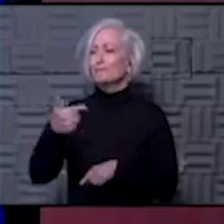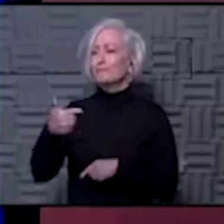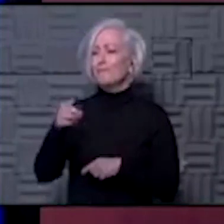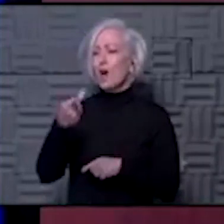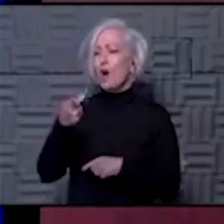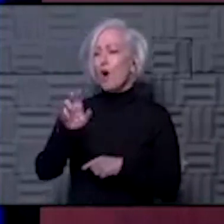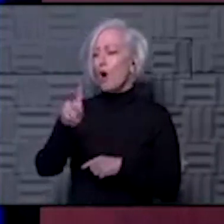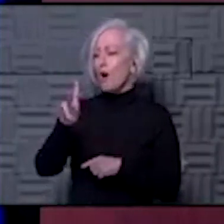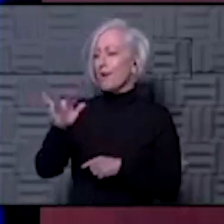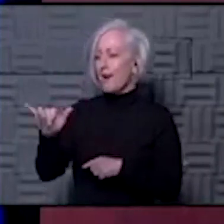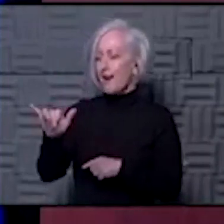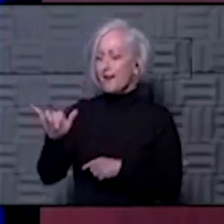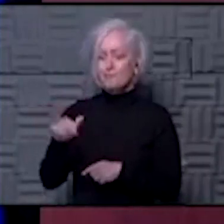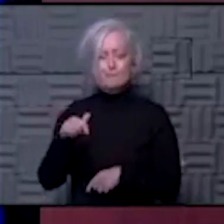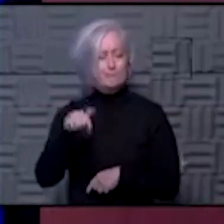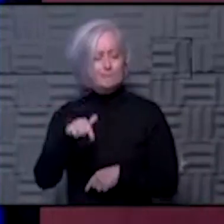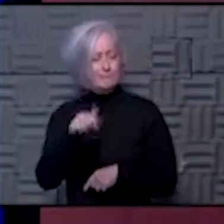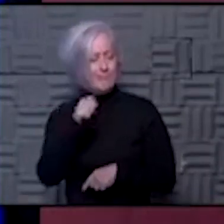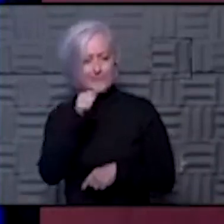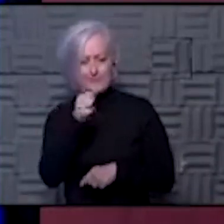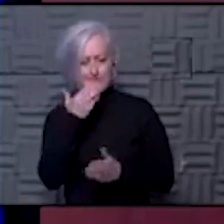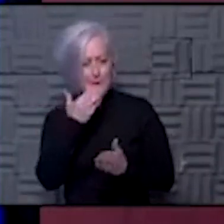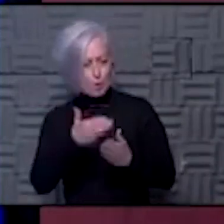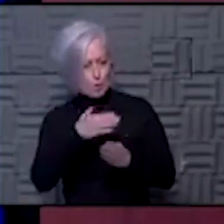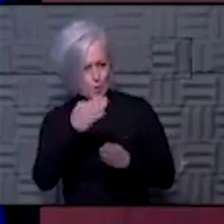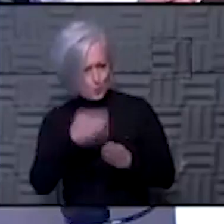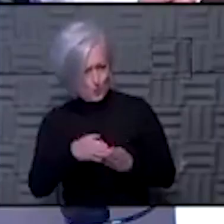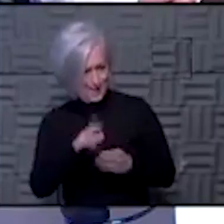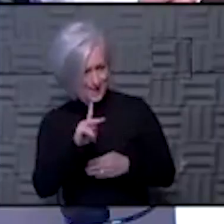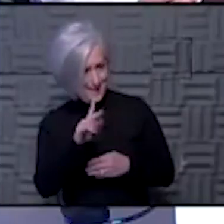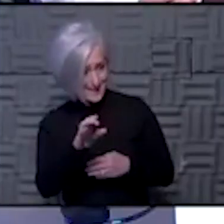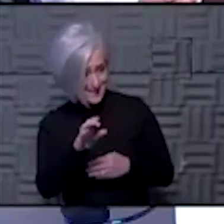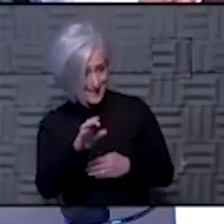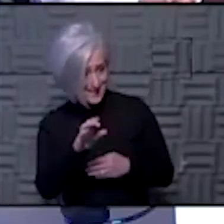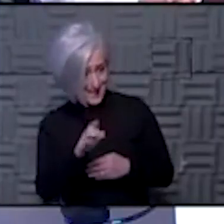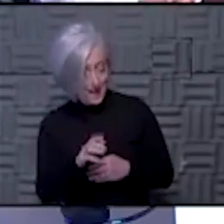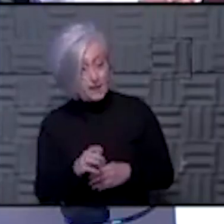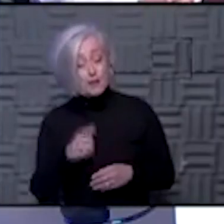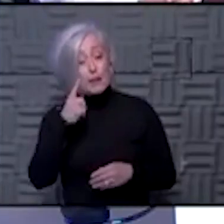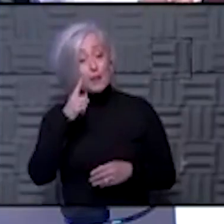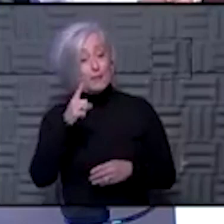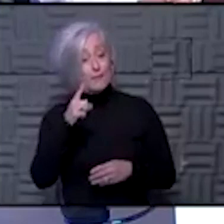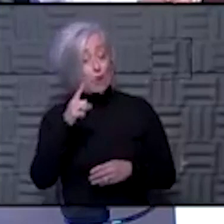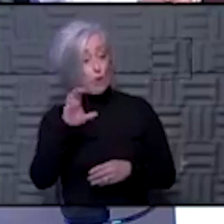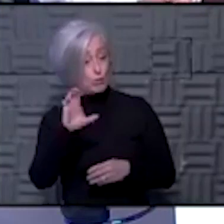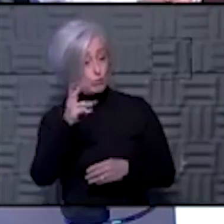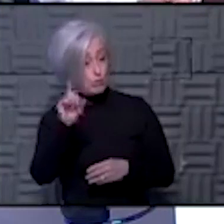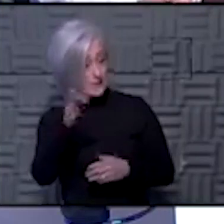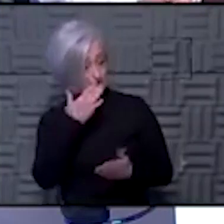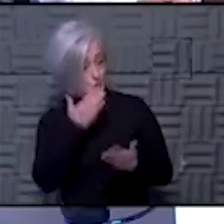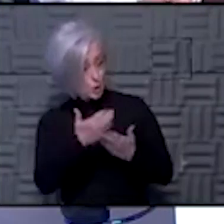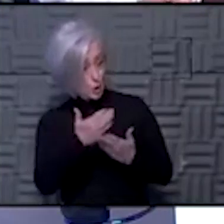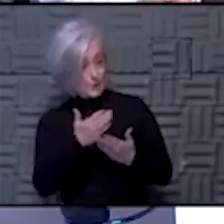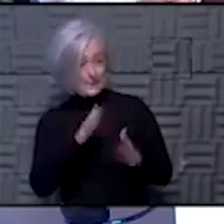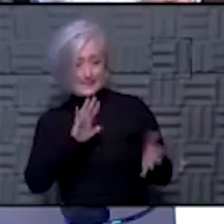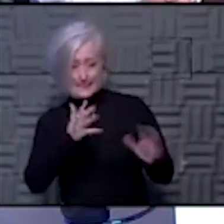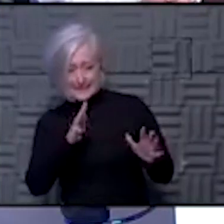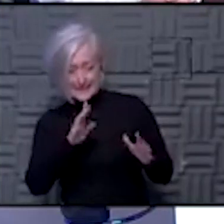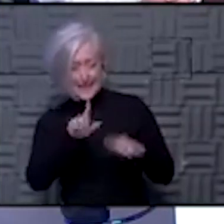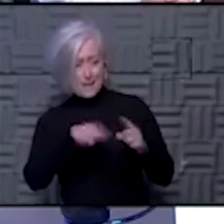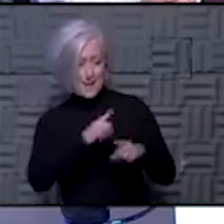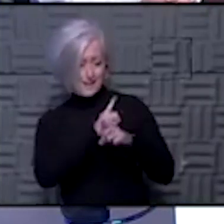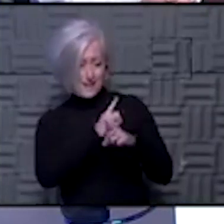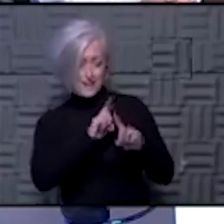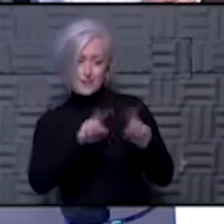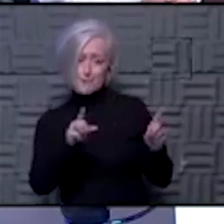This was not a great weekend in Kansas City. No. I mean, for the Chiefs last night, that was good. A little worried about the defense, but you know,